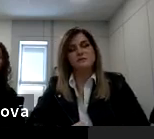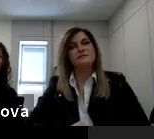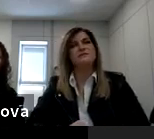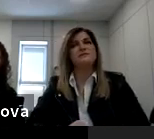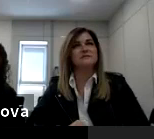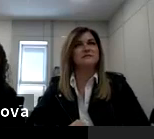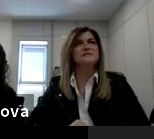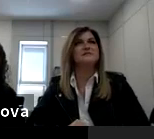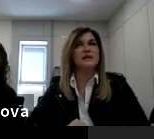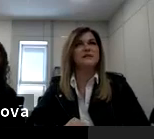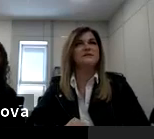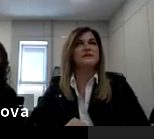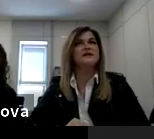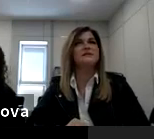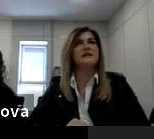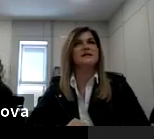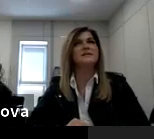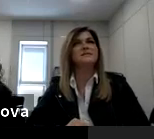the question up